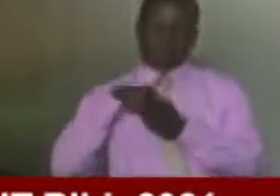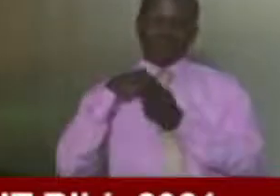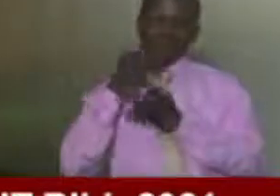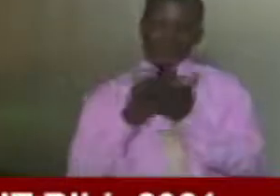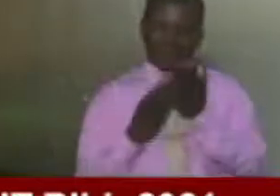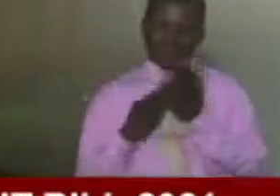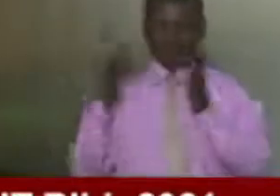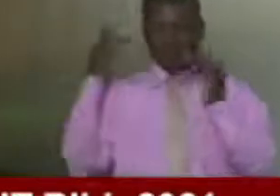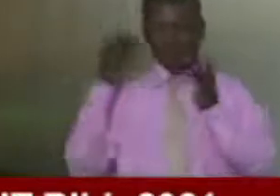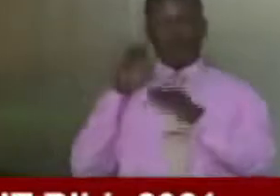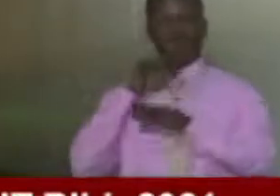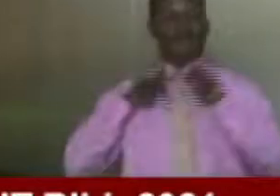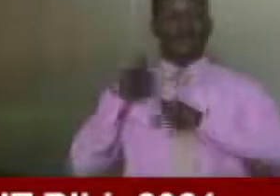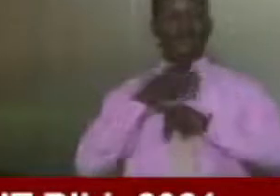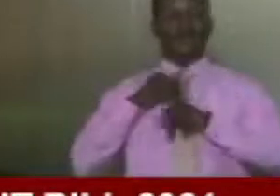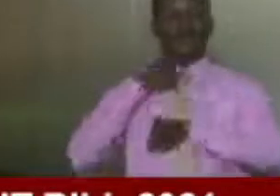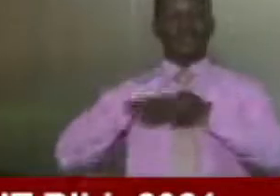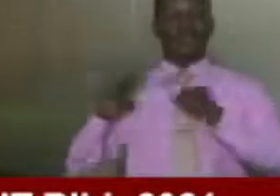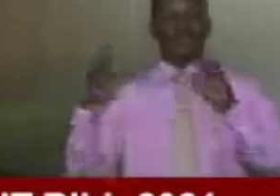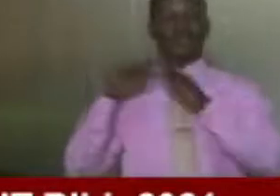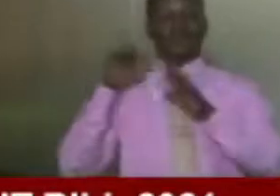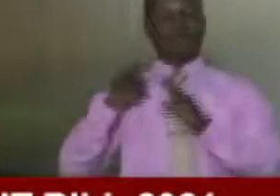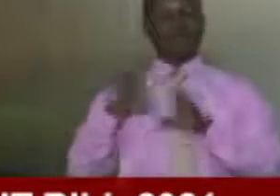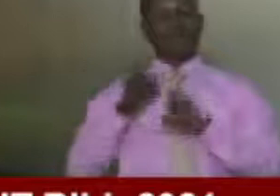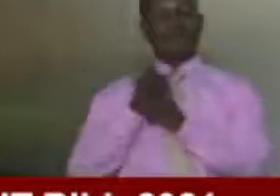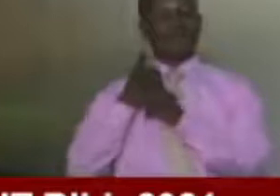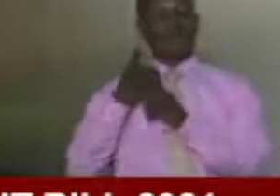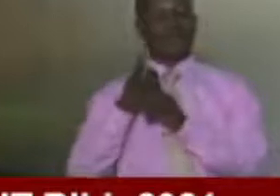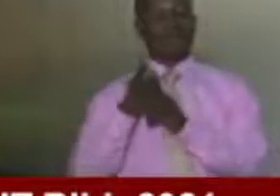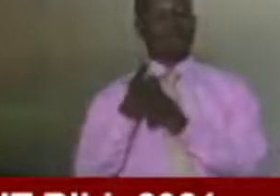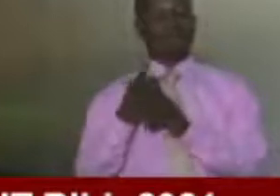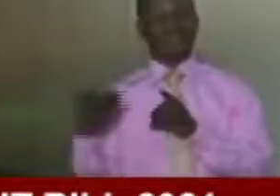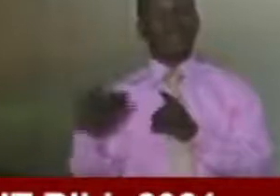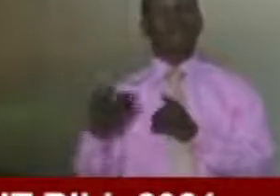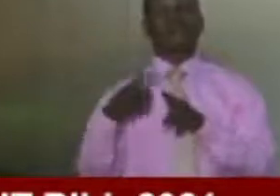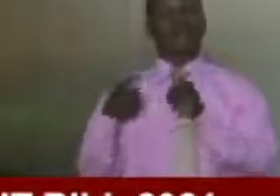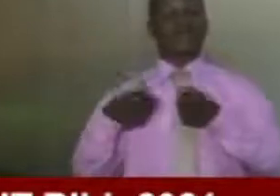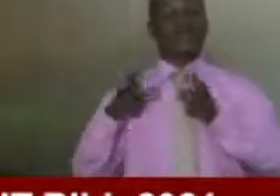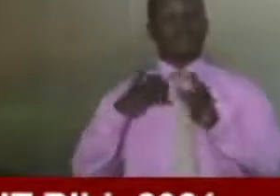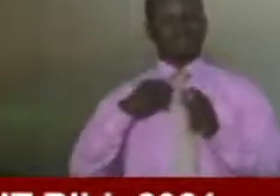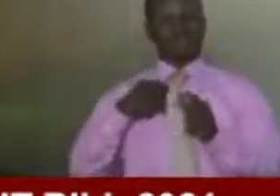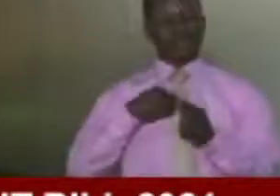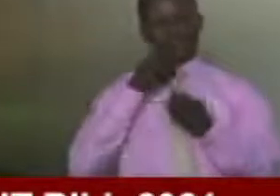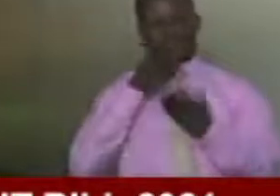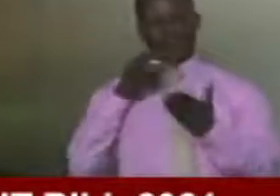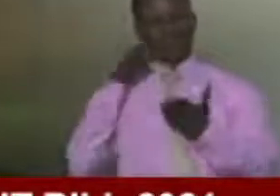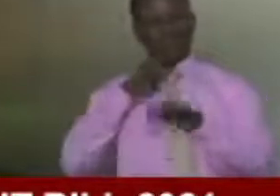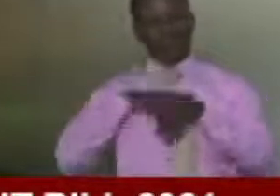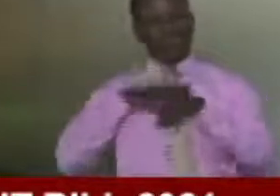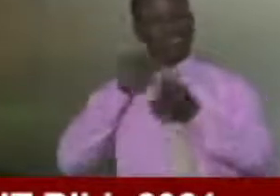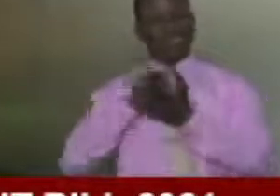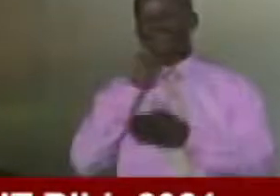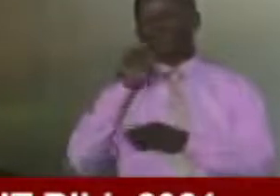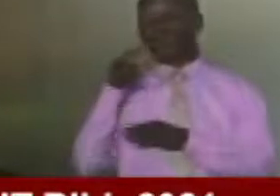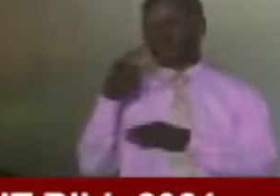people, the National Assembly should do the needful. But let me also send this warning, Shehu, that it's not only on the question